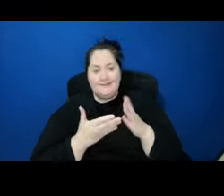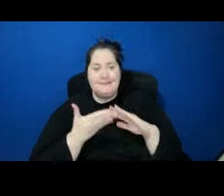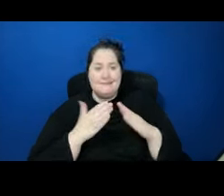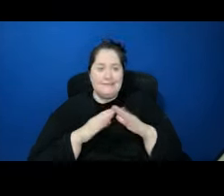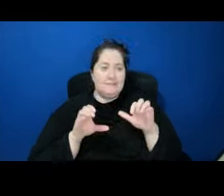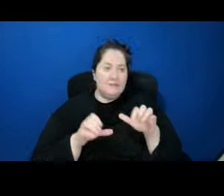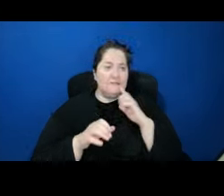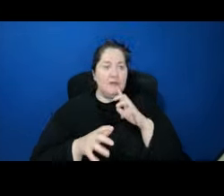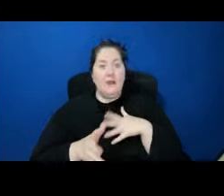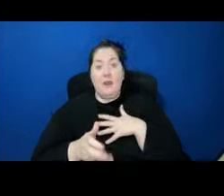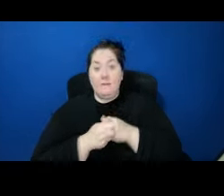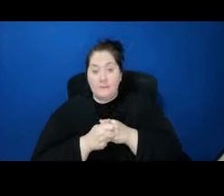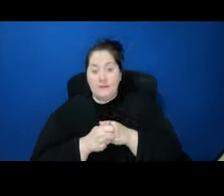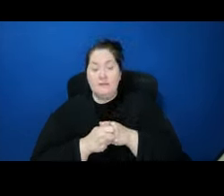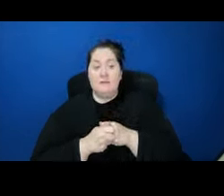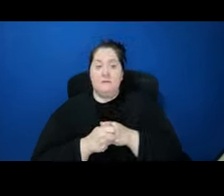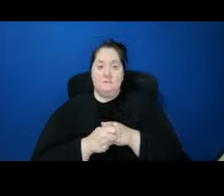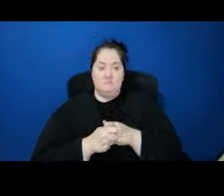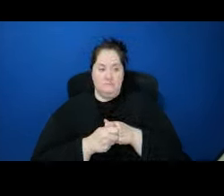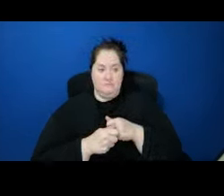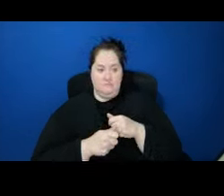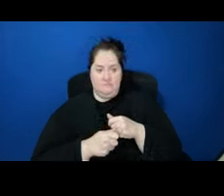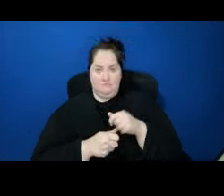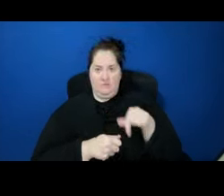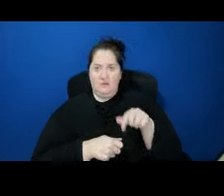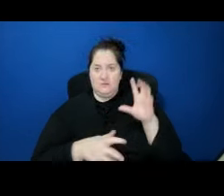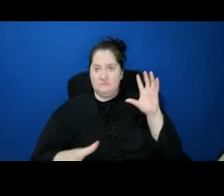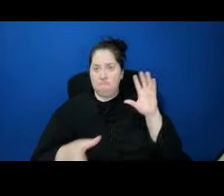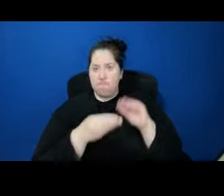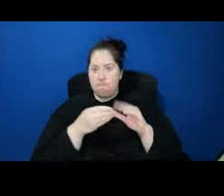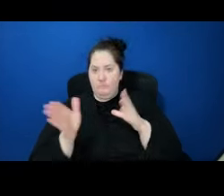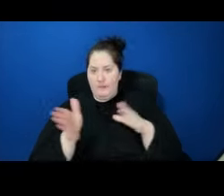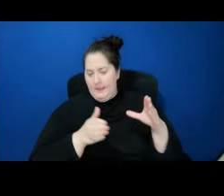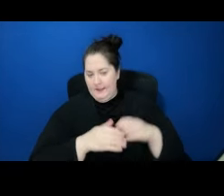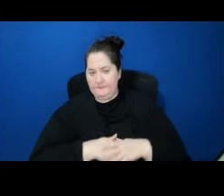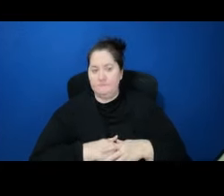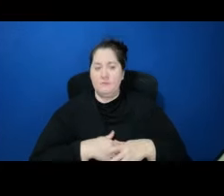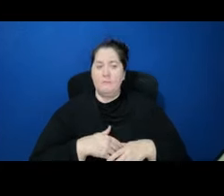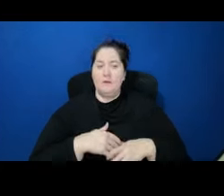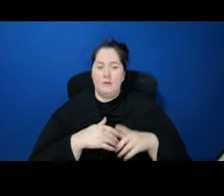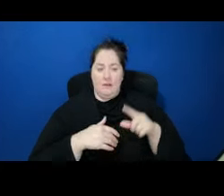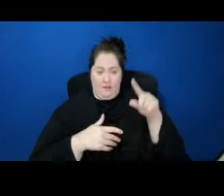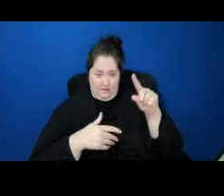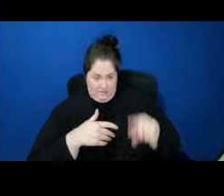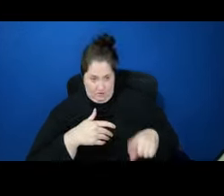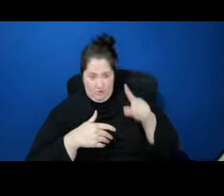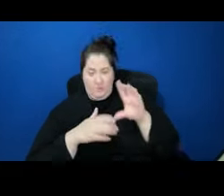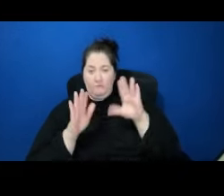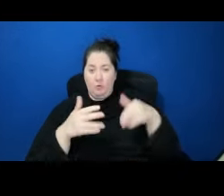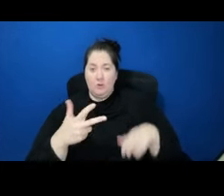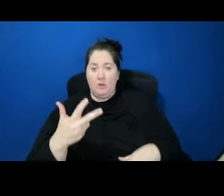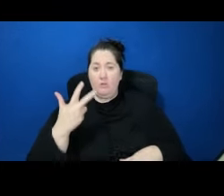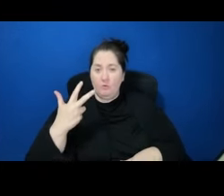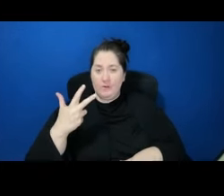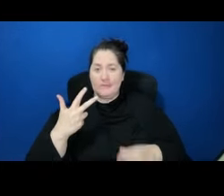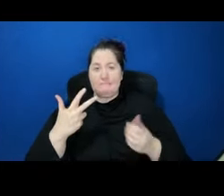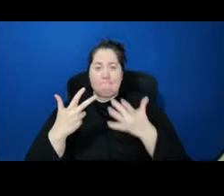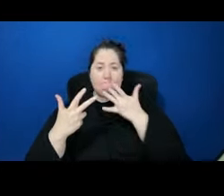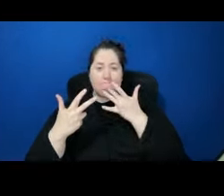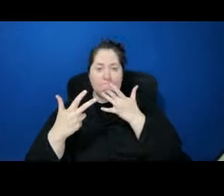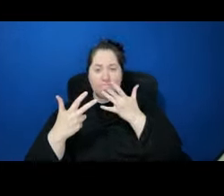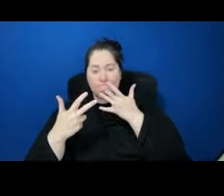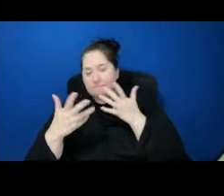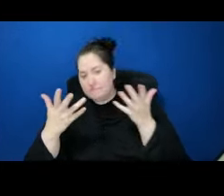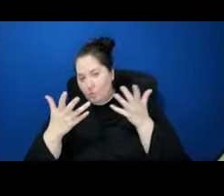like updating a comprehensive plan. So what I'm going to do is just focus on three of the elements, just to give you a flavor of